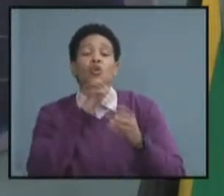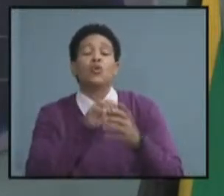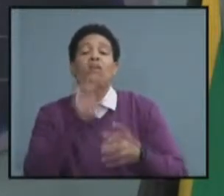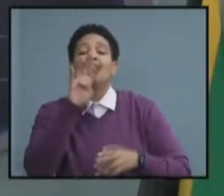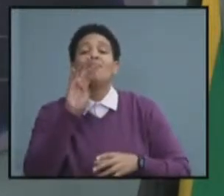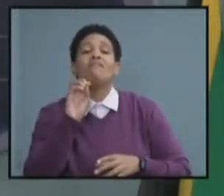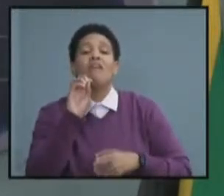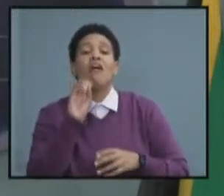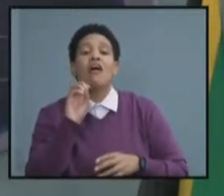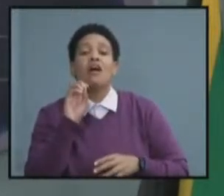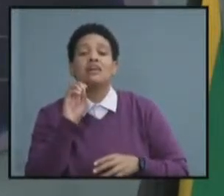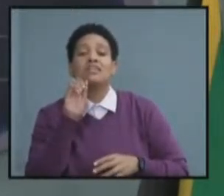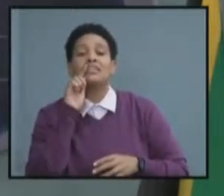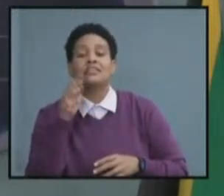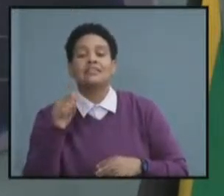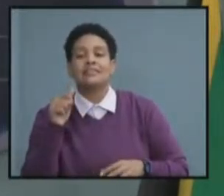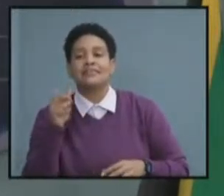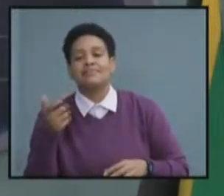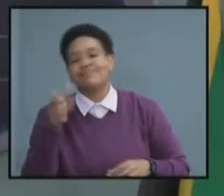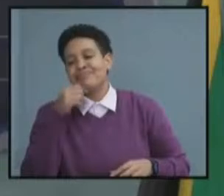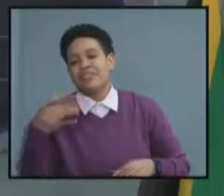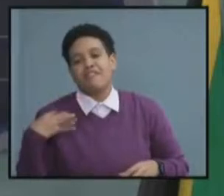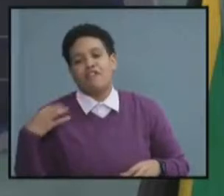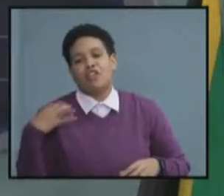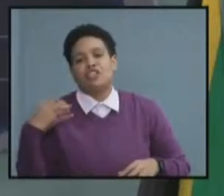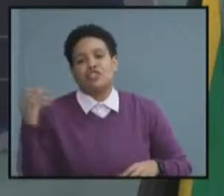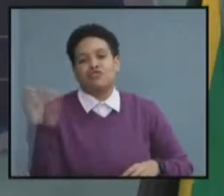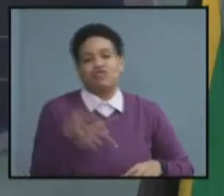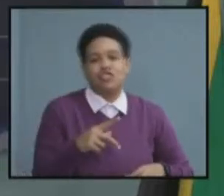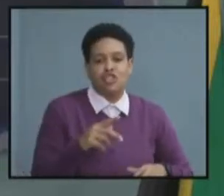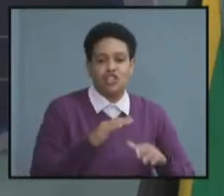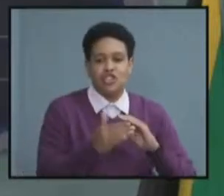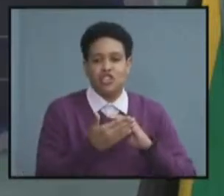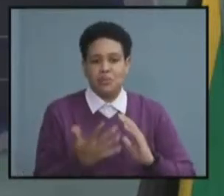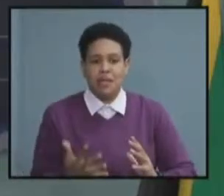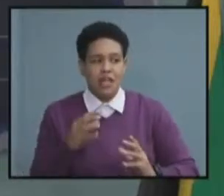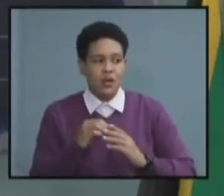40 involuntarily returned Jamaicans,